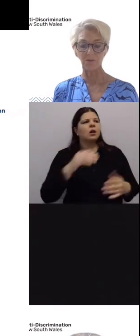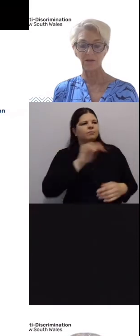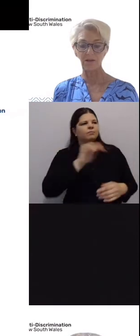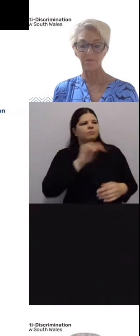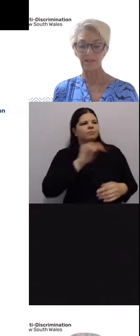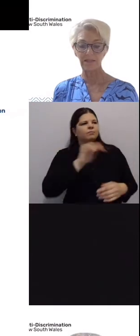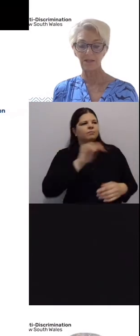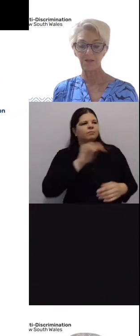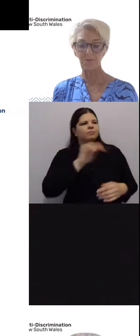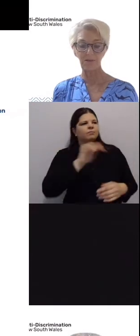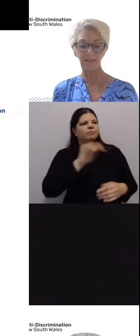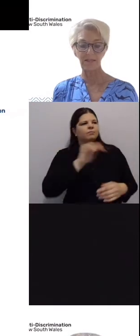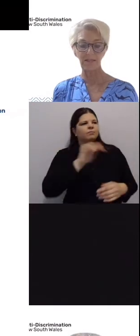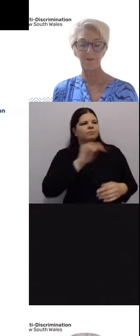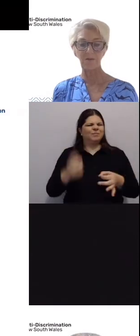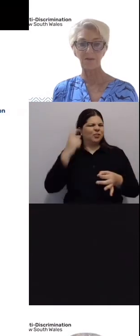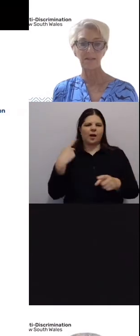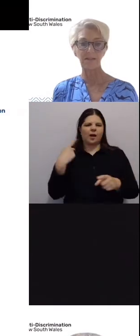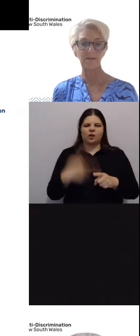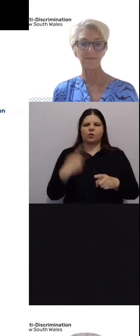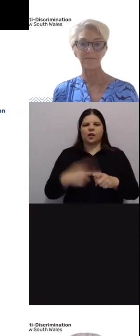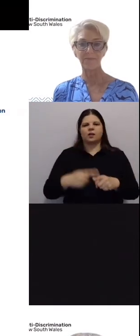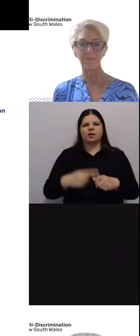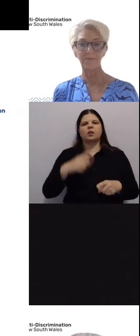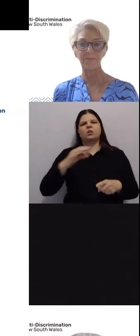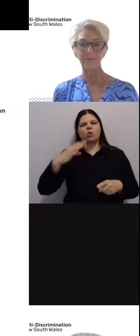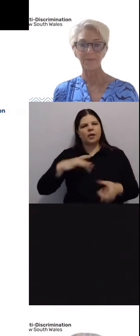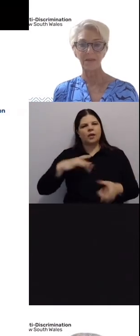the formal investigation process first.